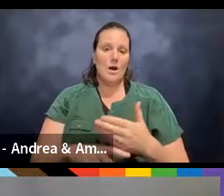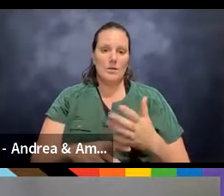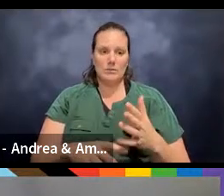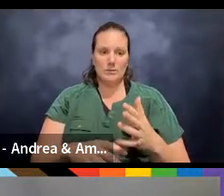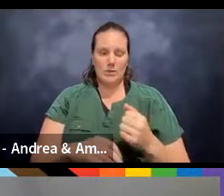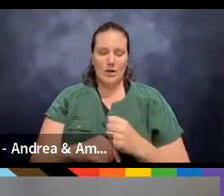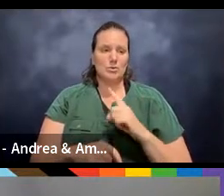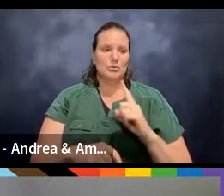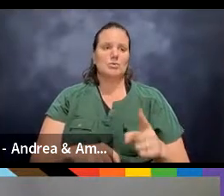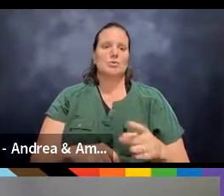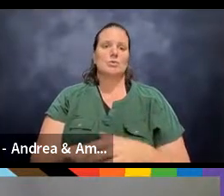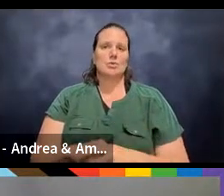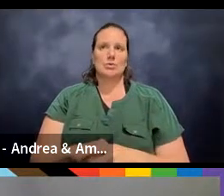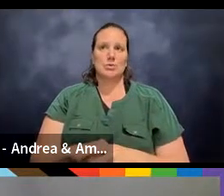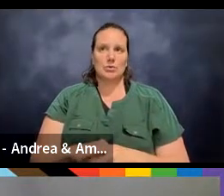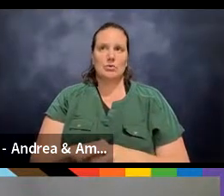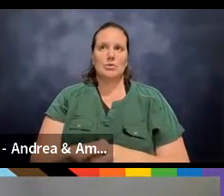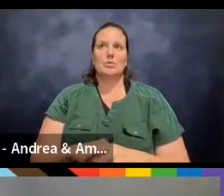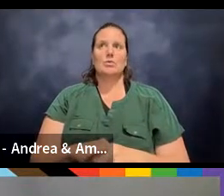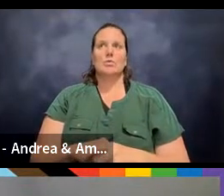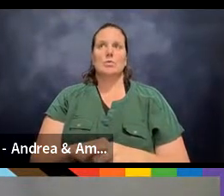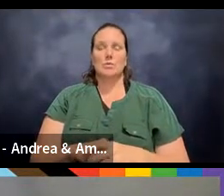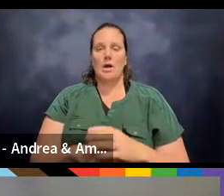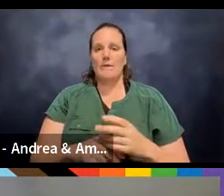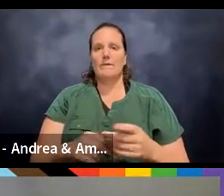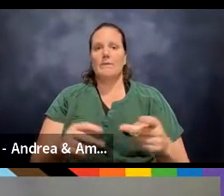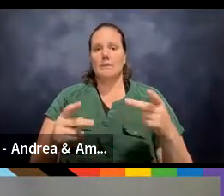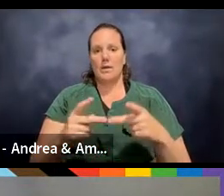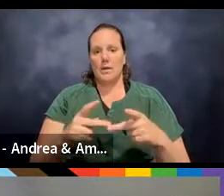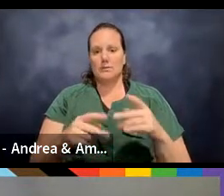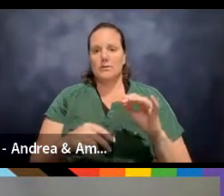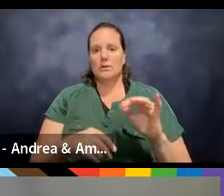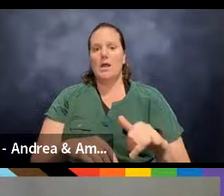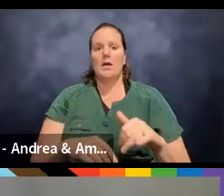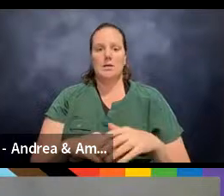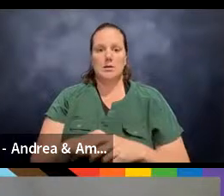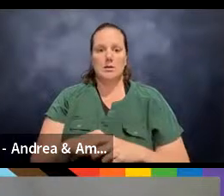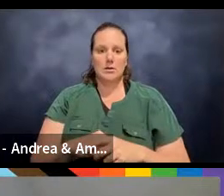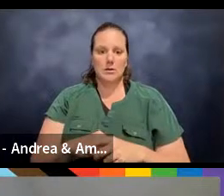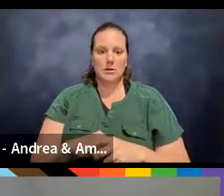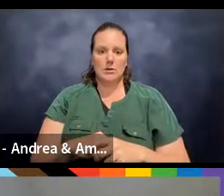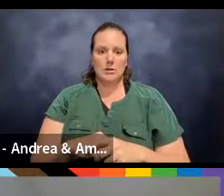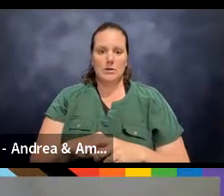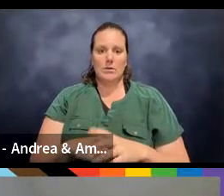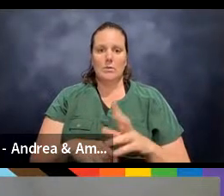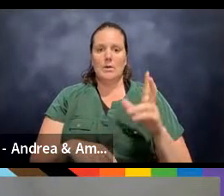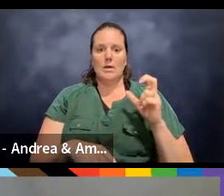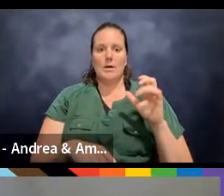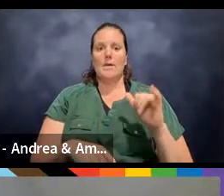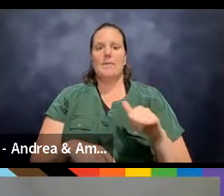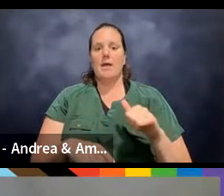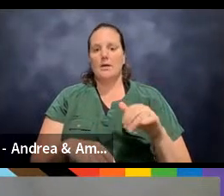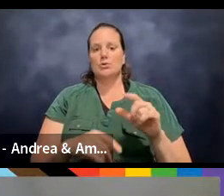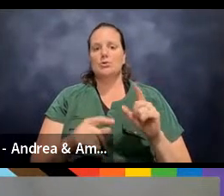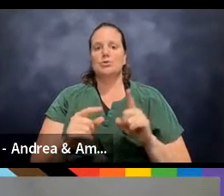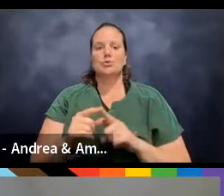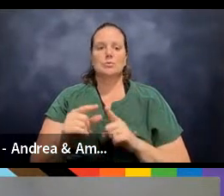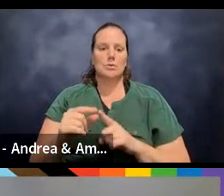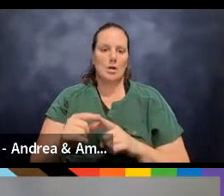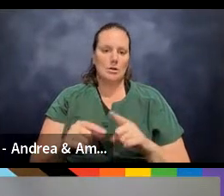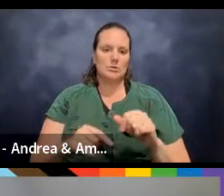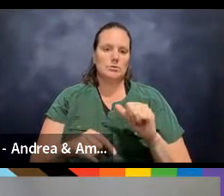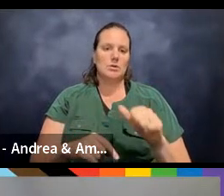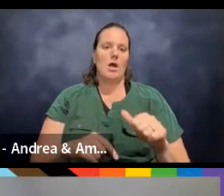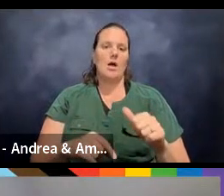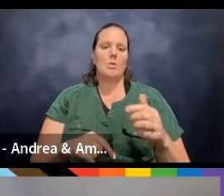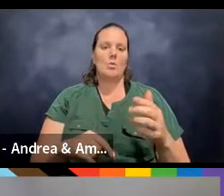that we are hitting those places where folks don't ordinarily hear about. I mean, even the terminology is not one that